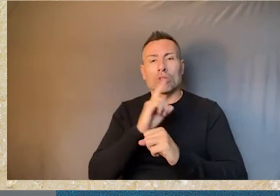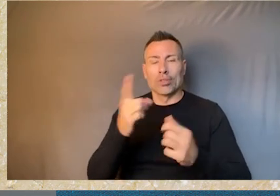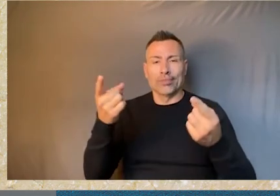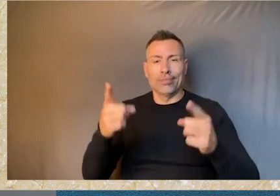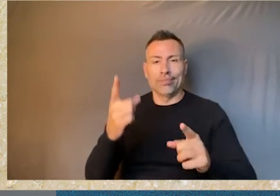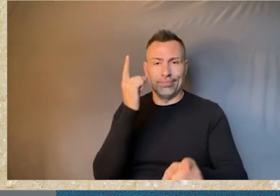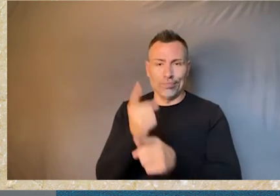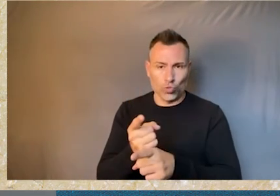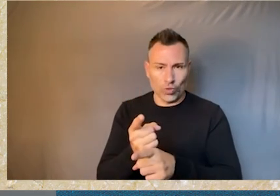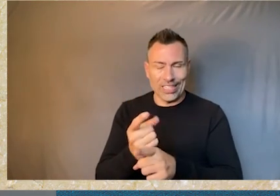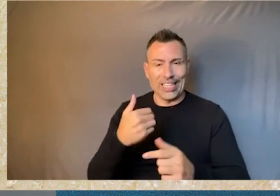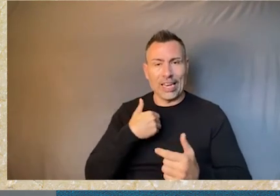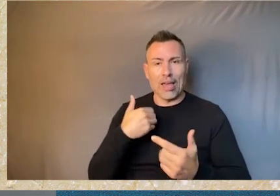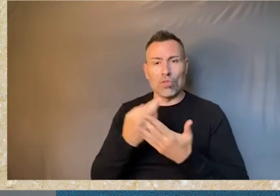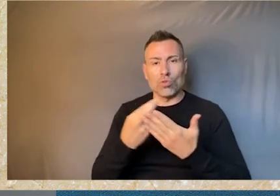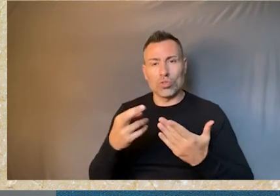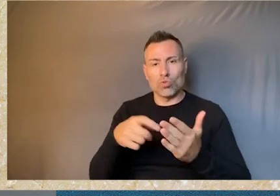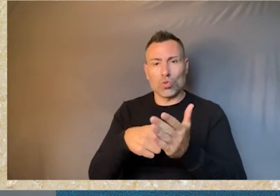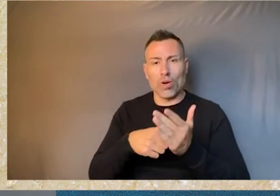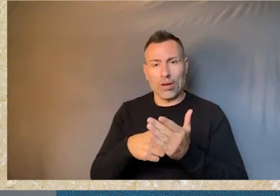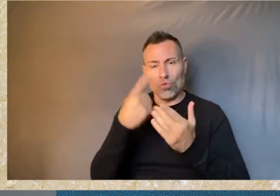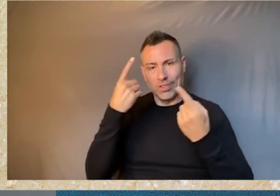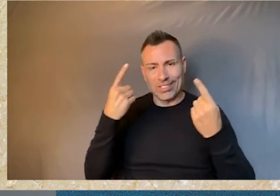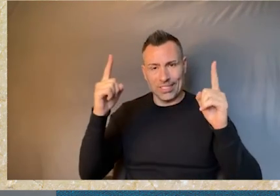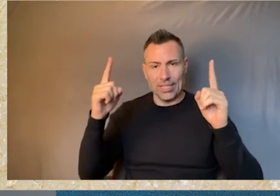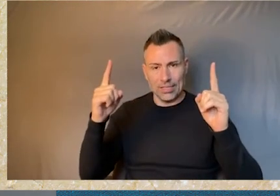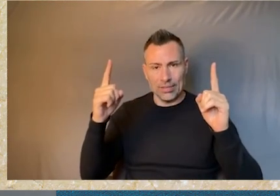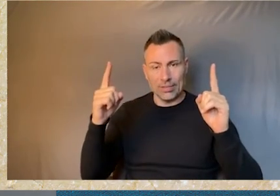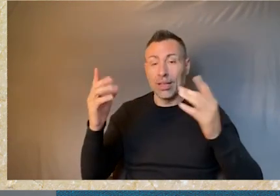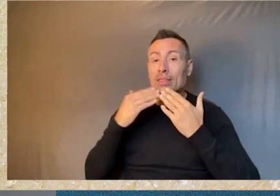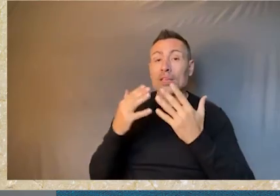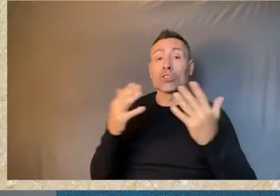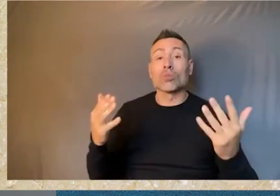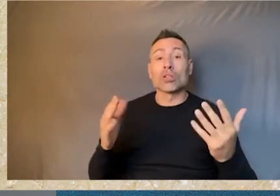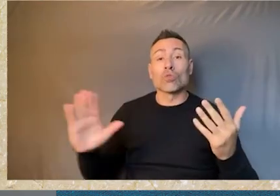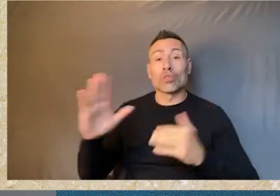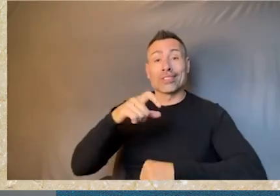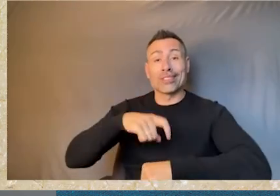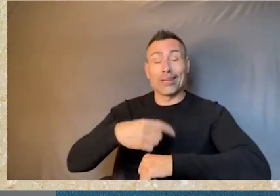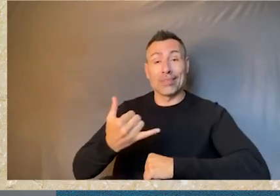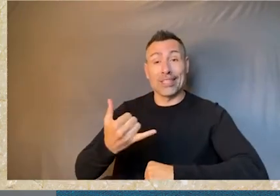the resources you need to be successful. Thank you so much for your time